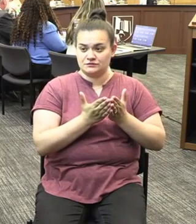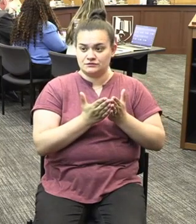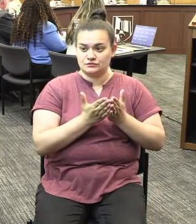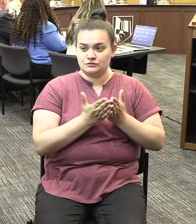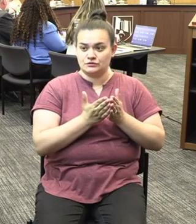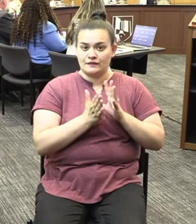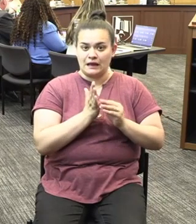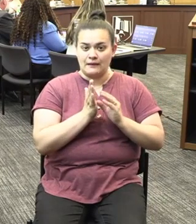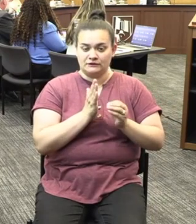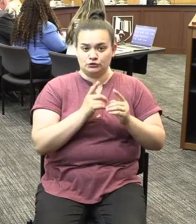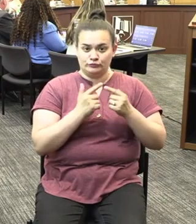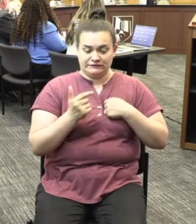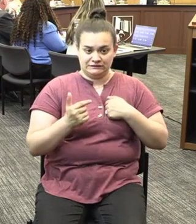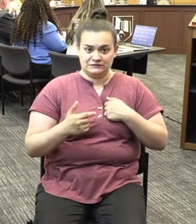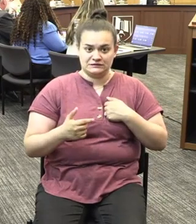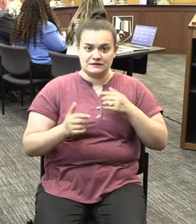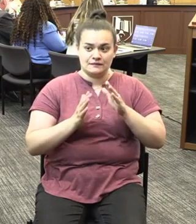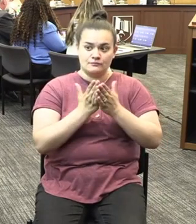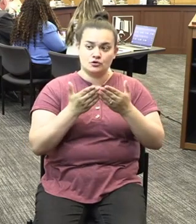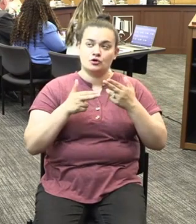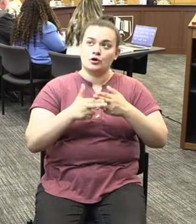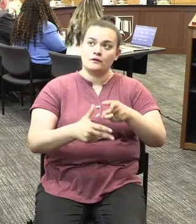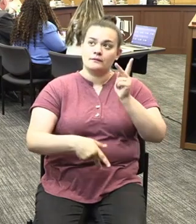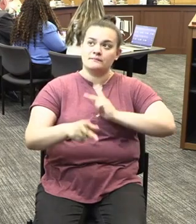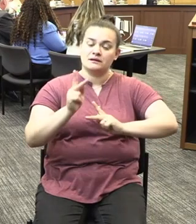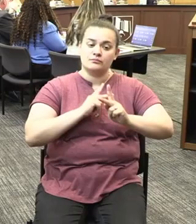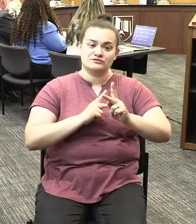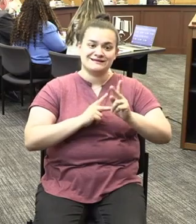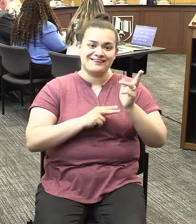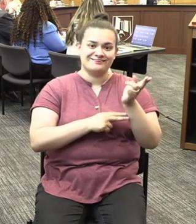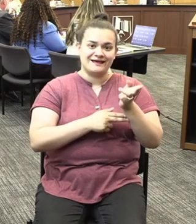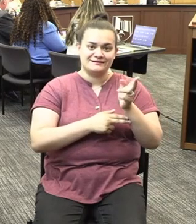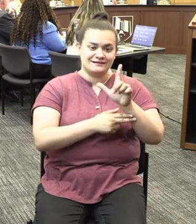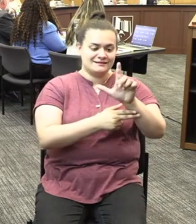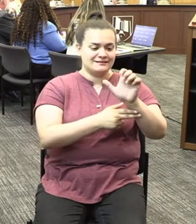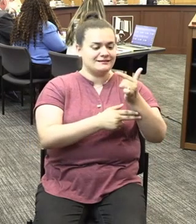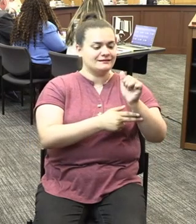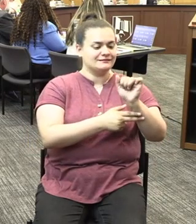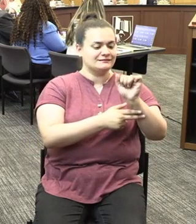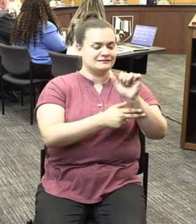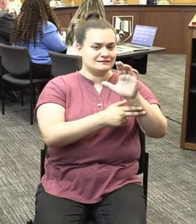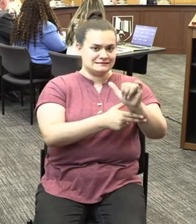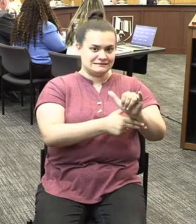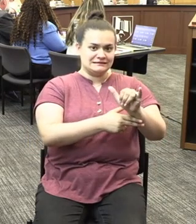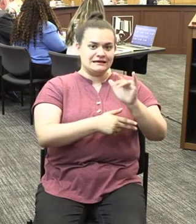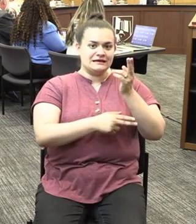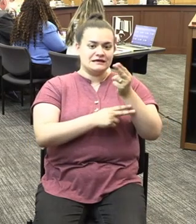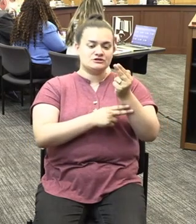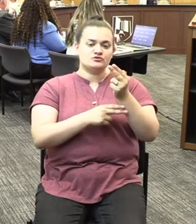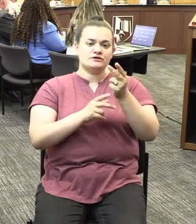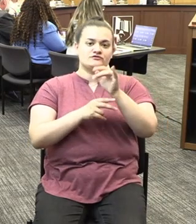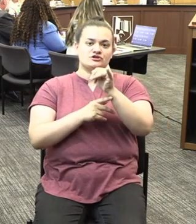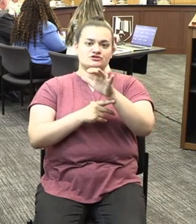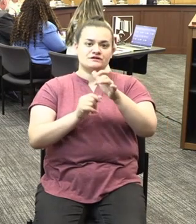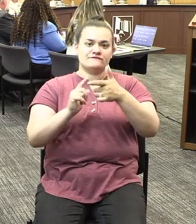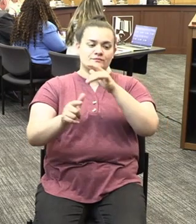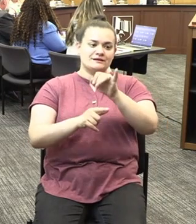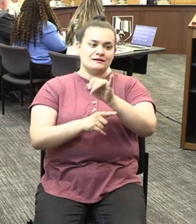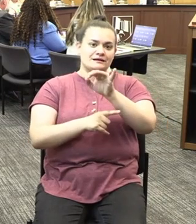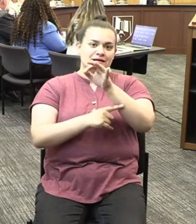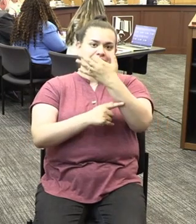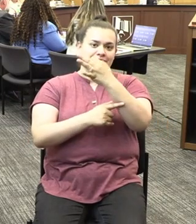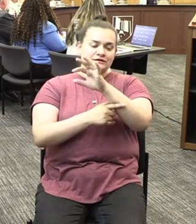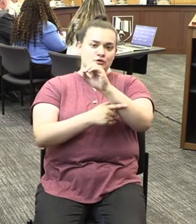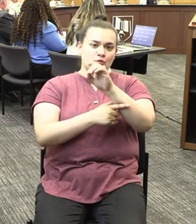me. This is the book called The People's Legacy, A History of Joliet Junior College from 1901 to 1984. And I can tell